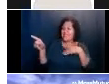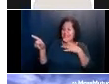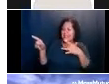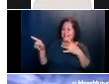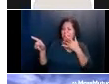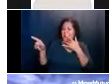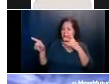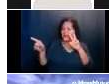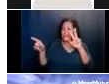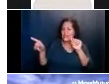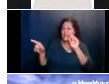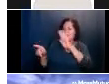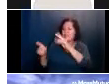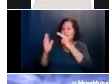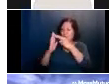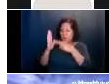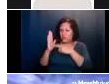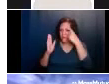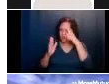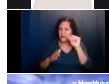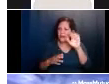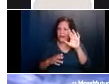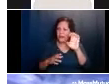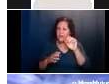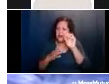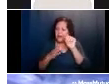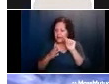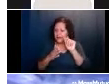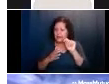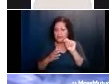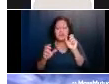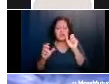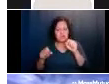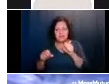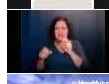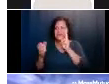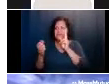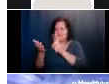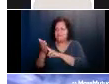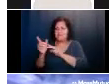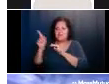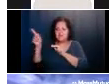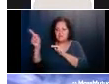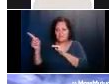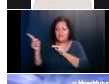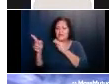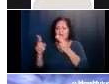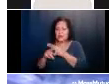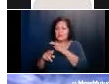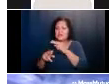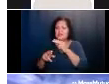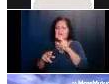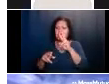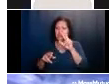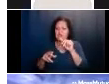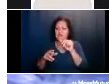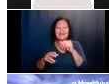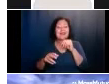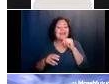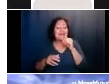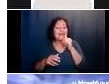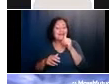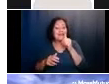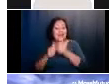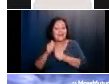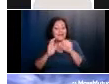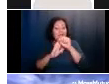capable or perfectly able to use Virginia's program as well. That's not, every state is not like that. Some states require you to